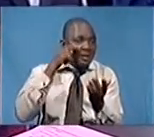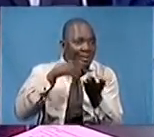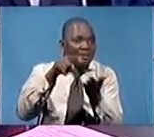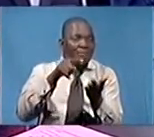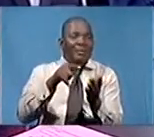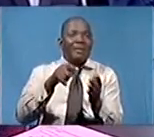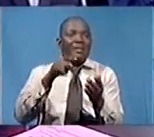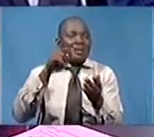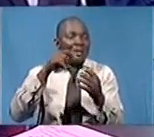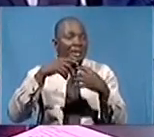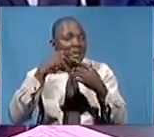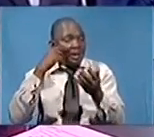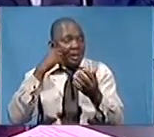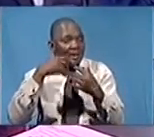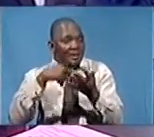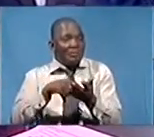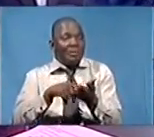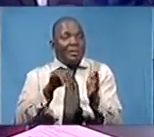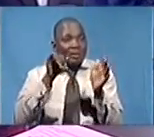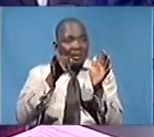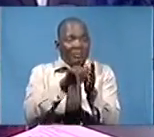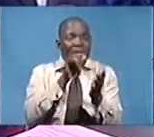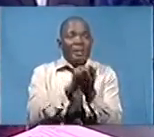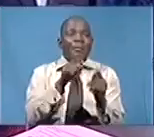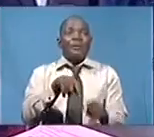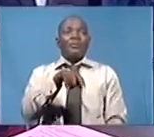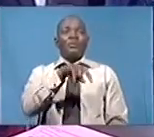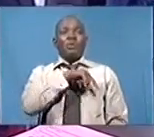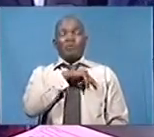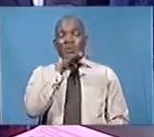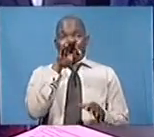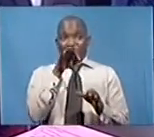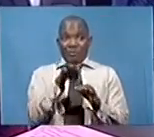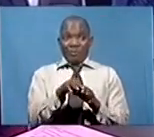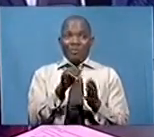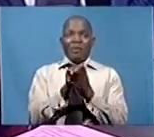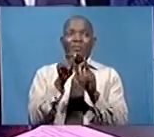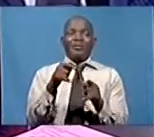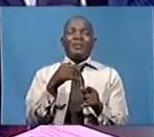to vote, from that point on, his constitutional right to vote kicks in.